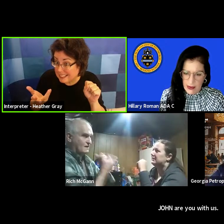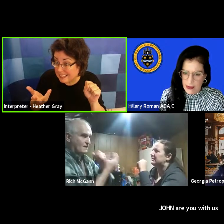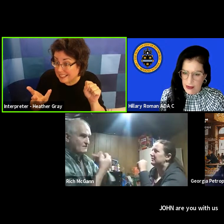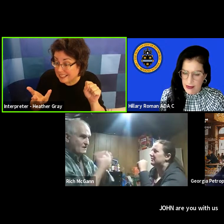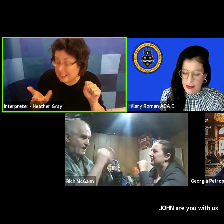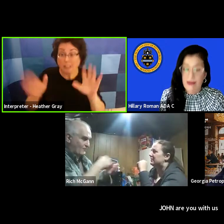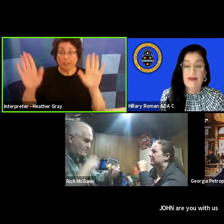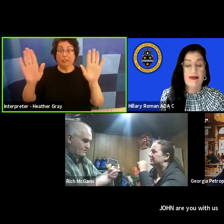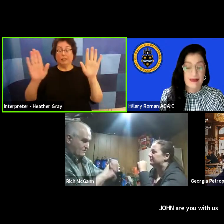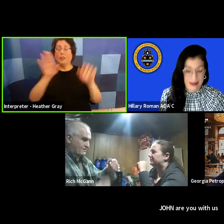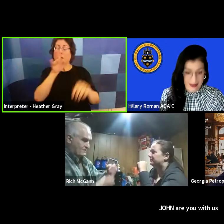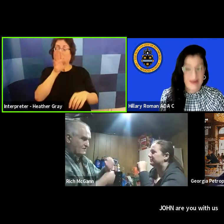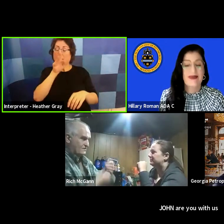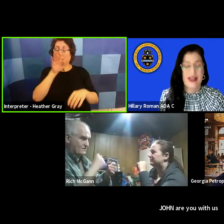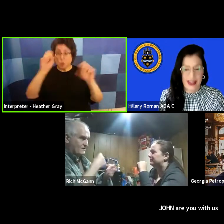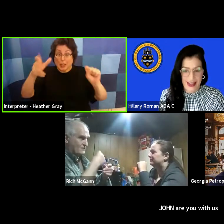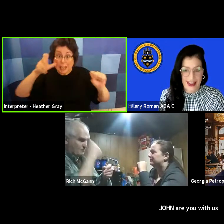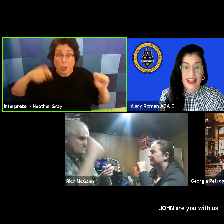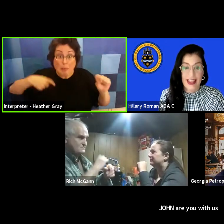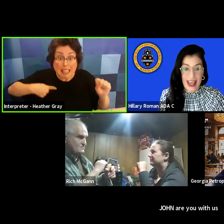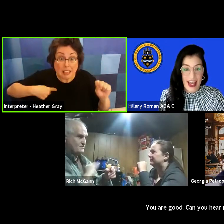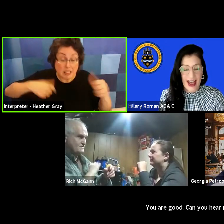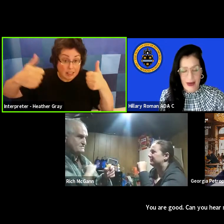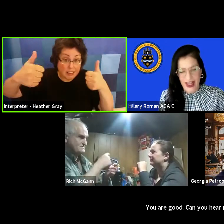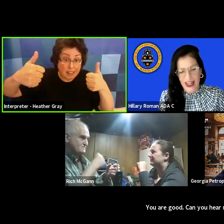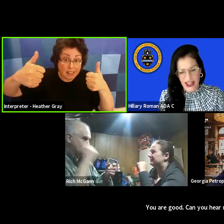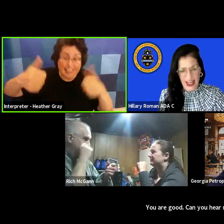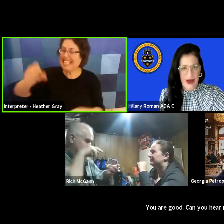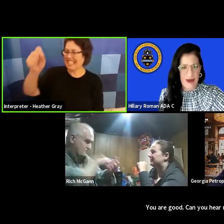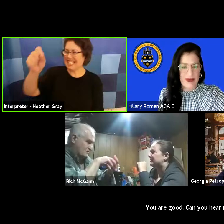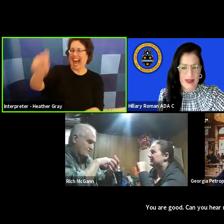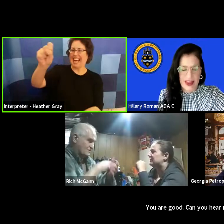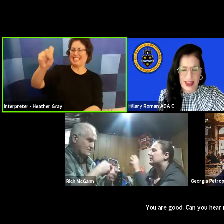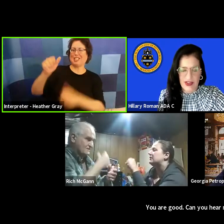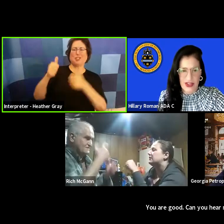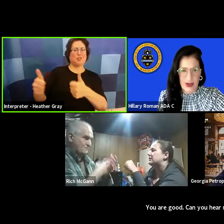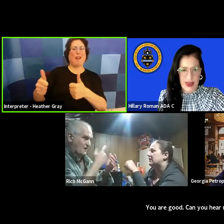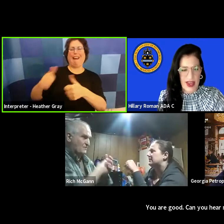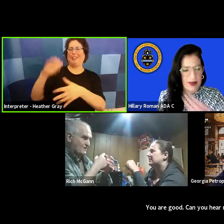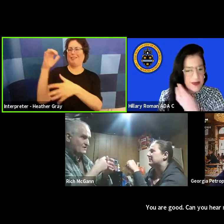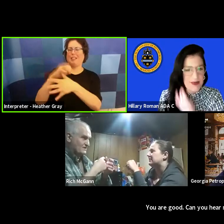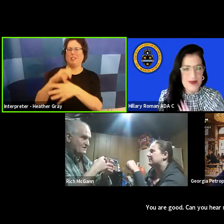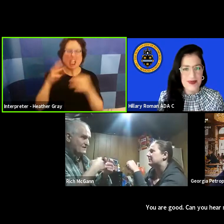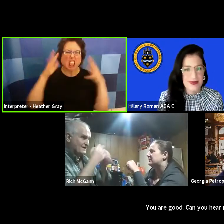You are good. Can you hear me? Yeah, we got you now.